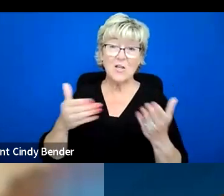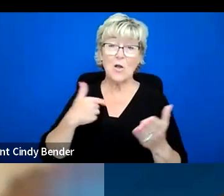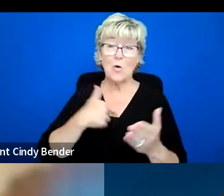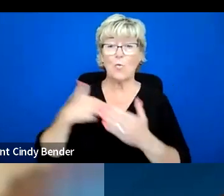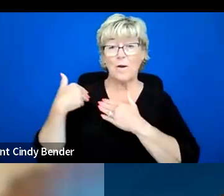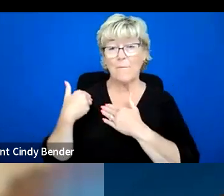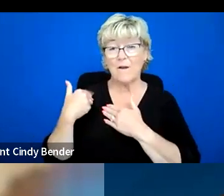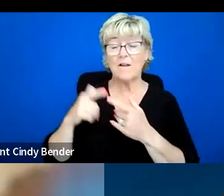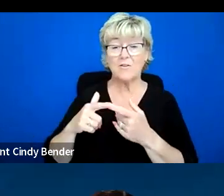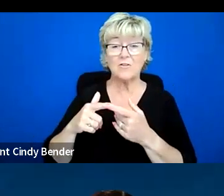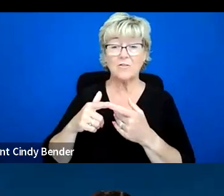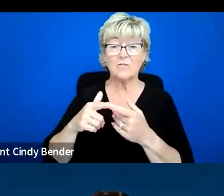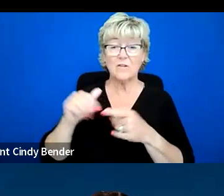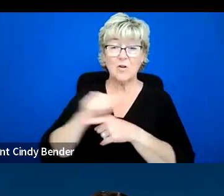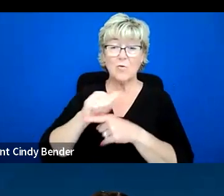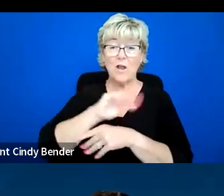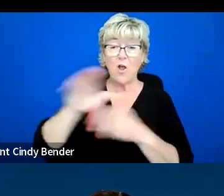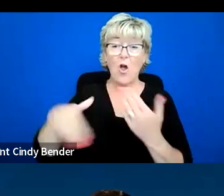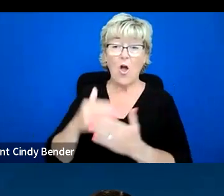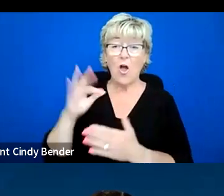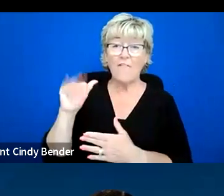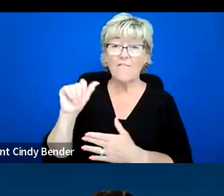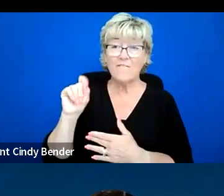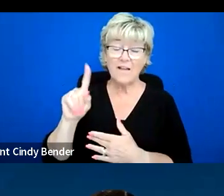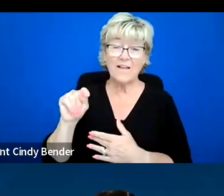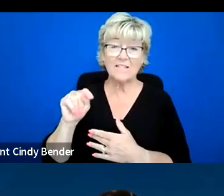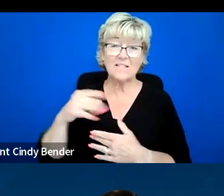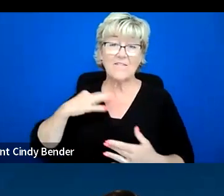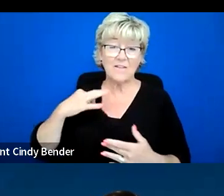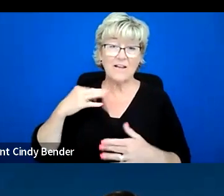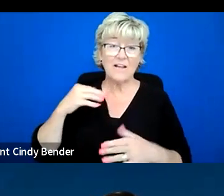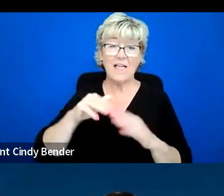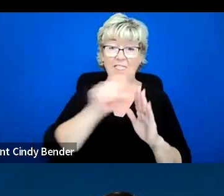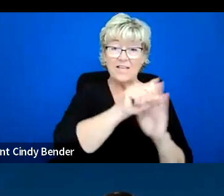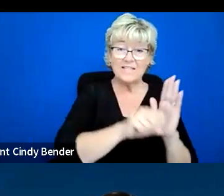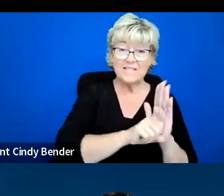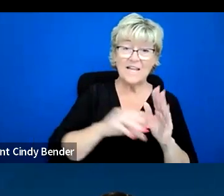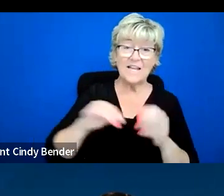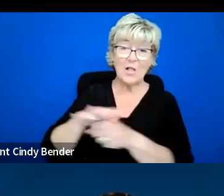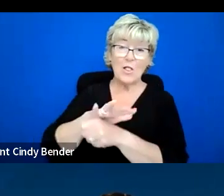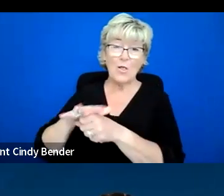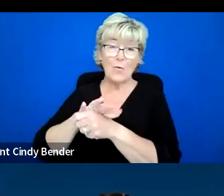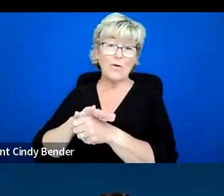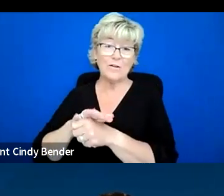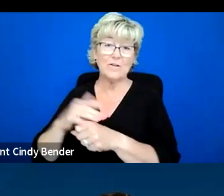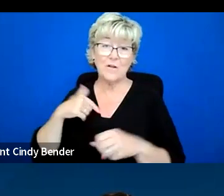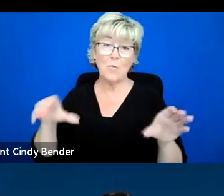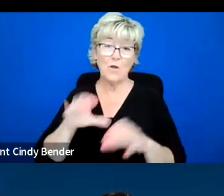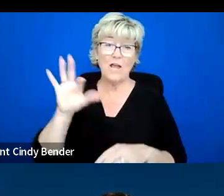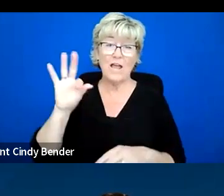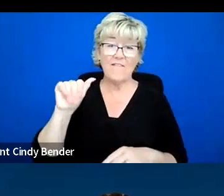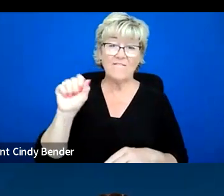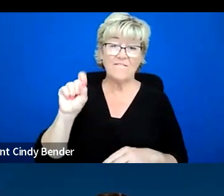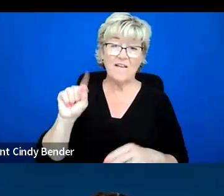all FAST volunteers in the state of California at both the state and local levels. And so we do FAST